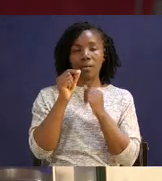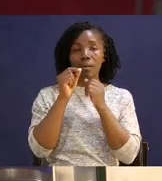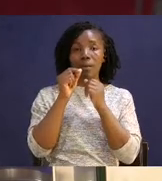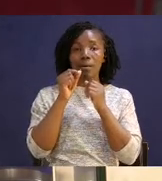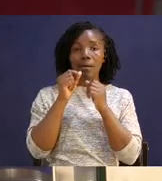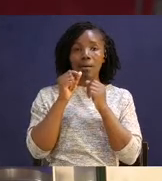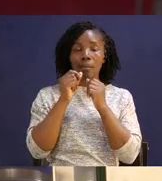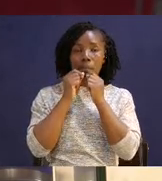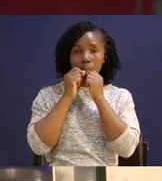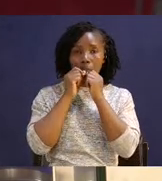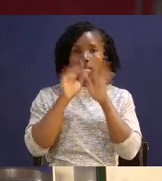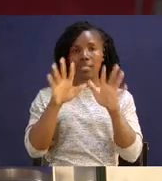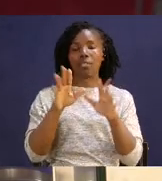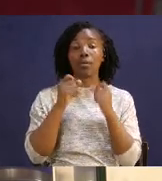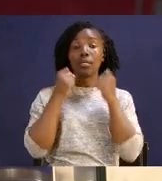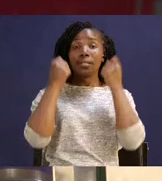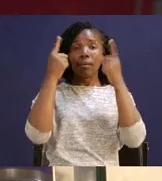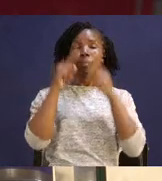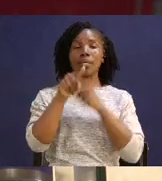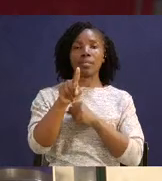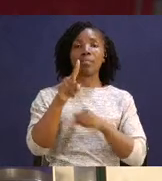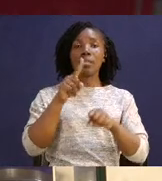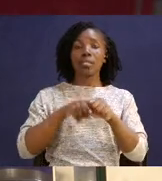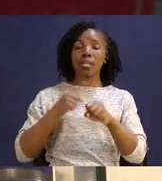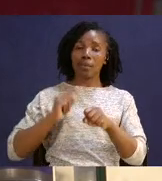As we introduce this subject,